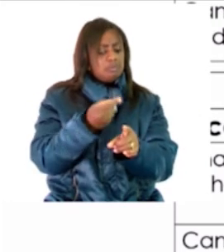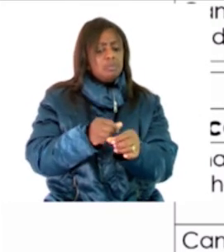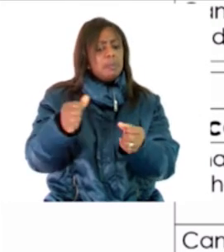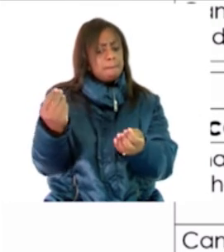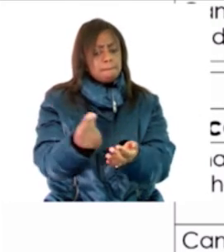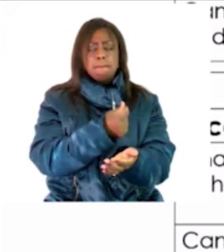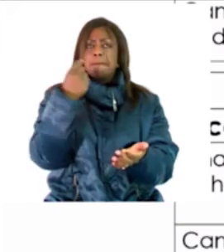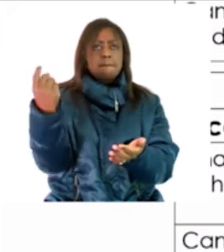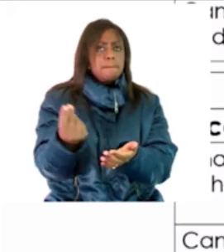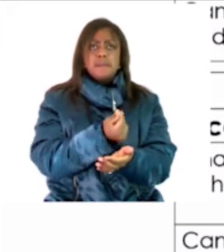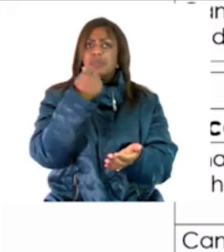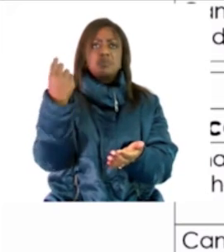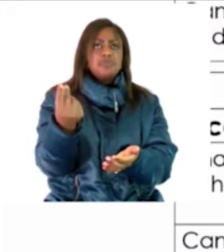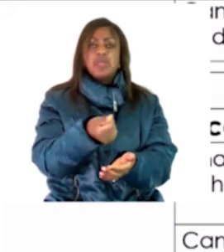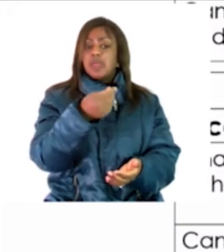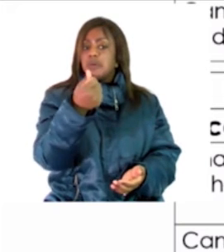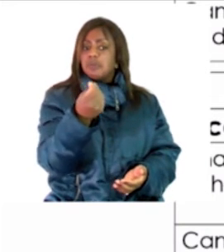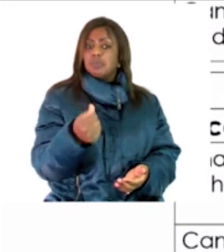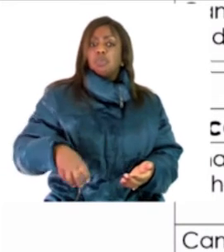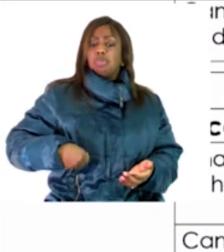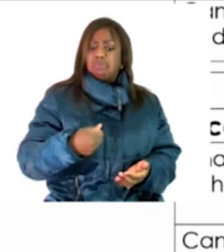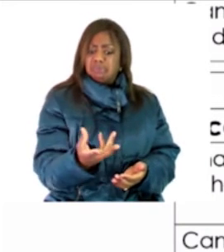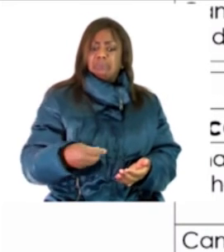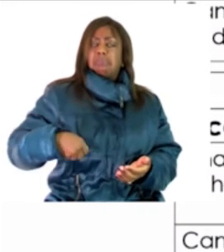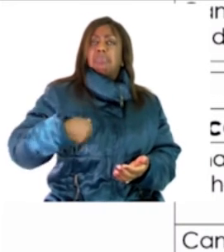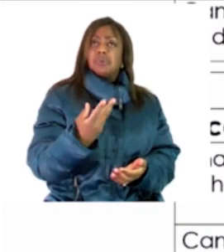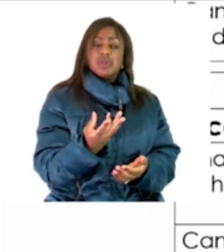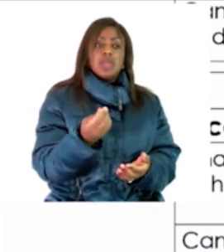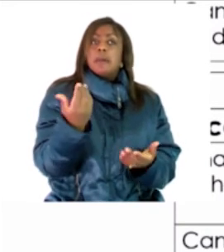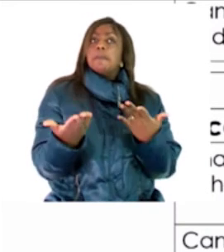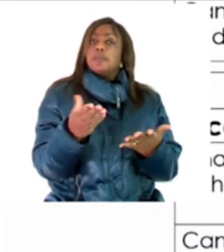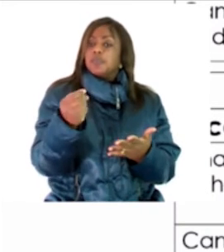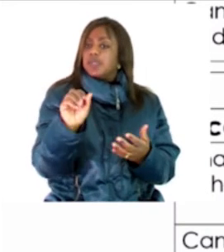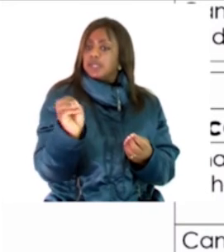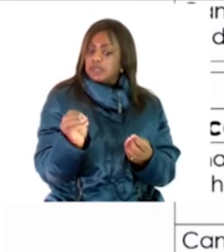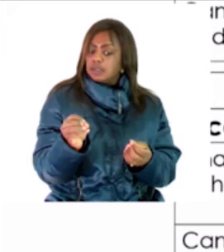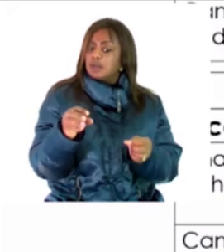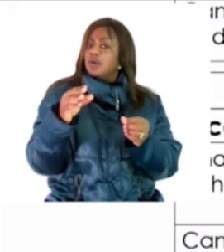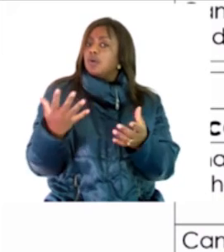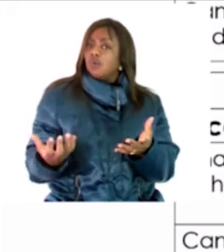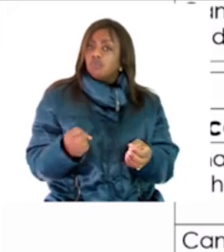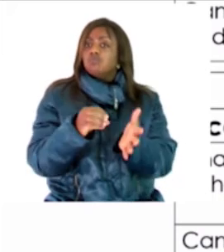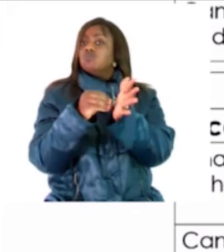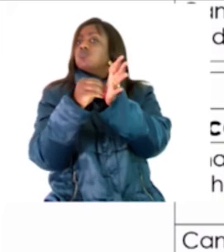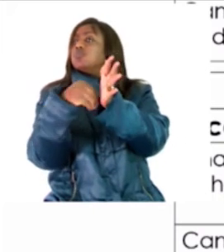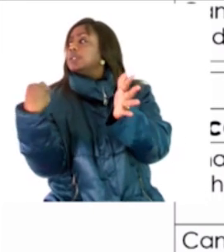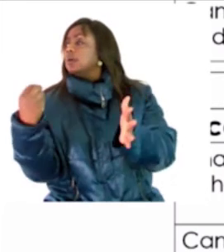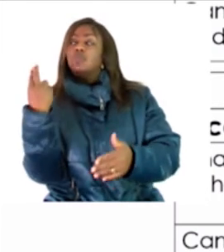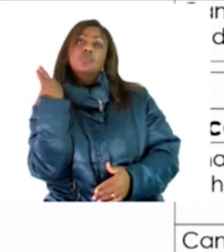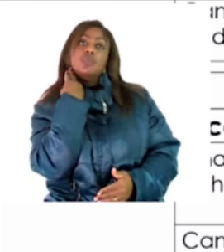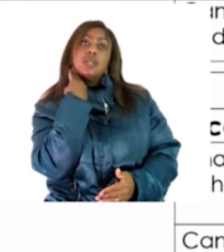alcohol anymore. And if you don't have money, you have to go and steal. And we know that stealing is not one of the things that we should